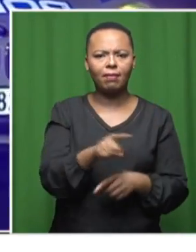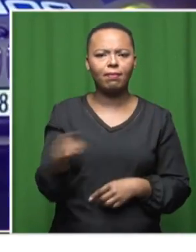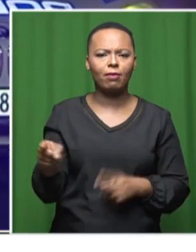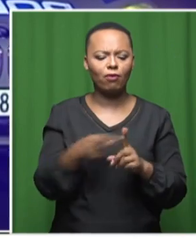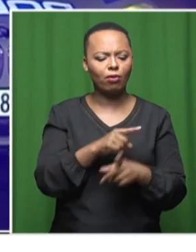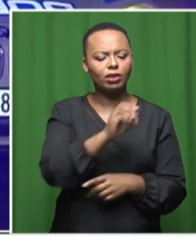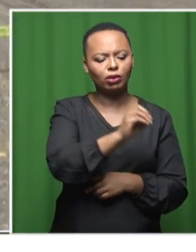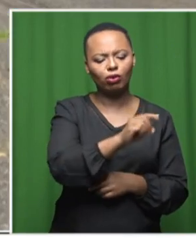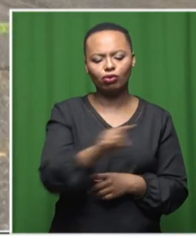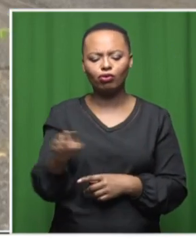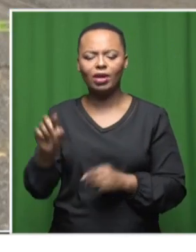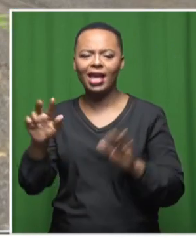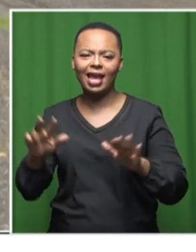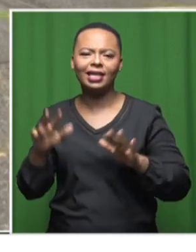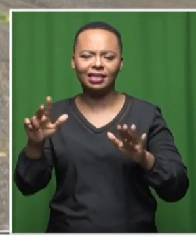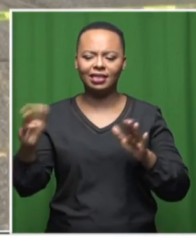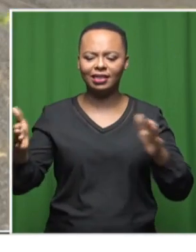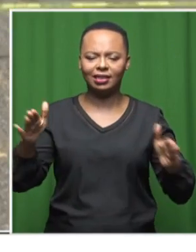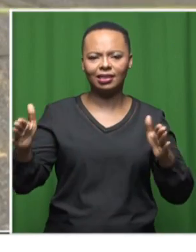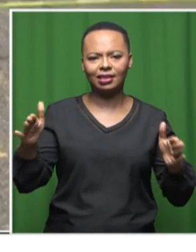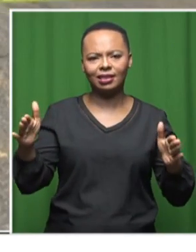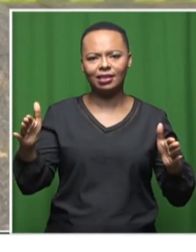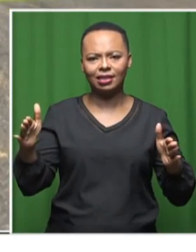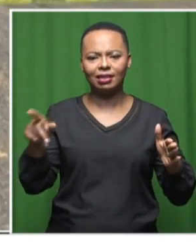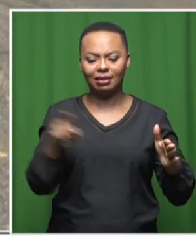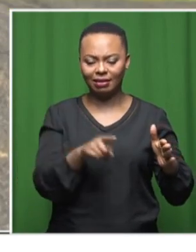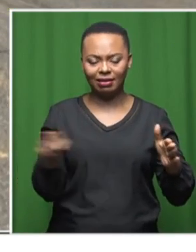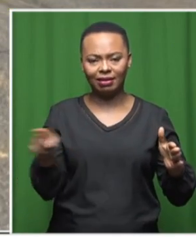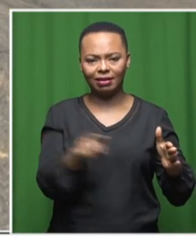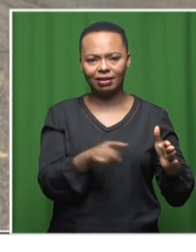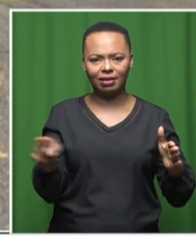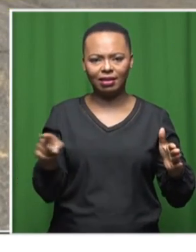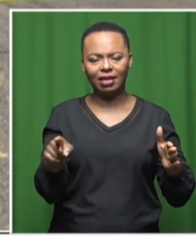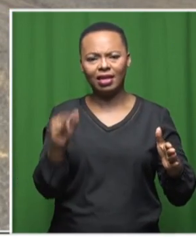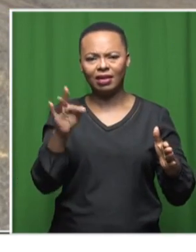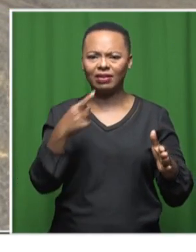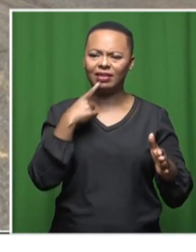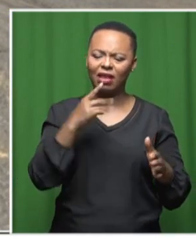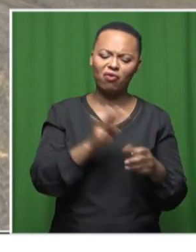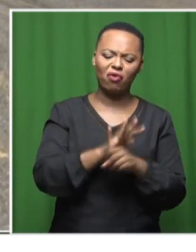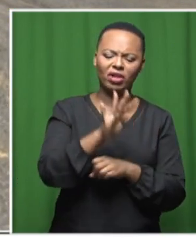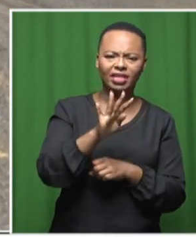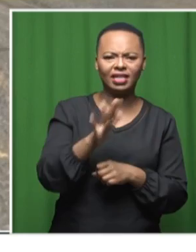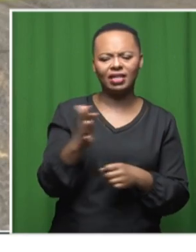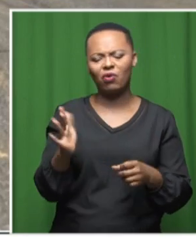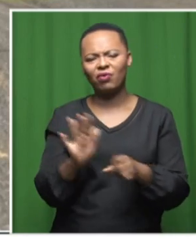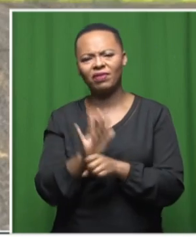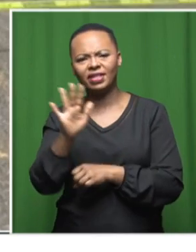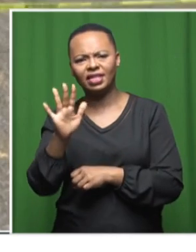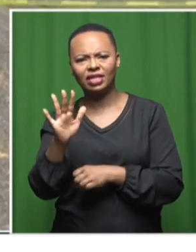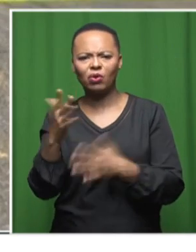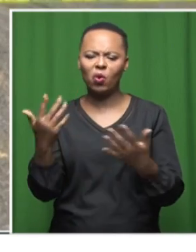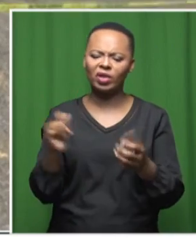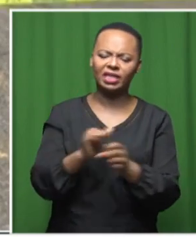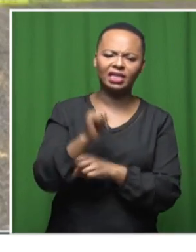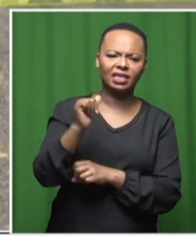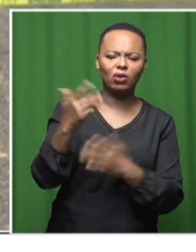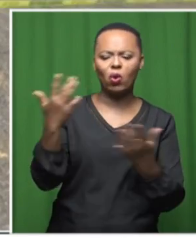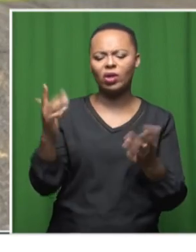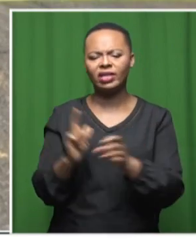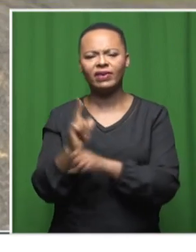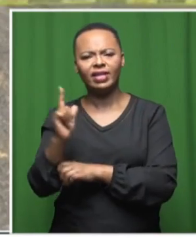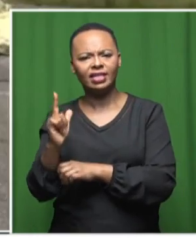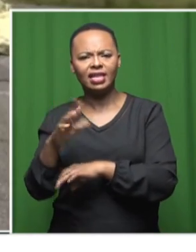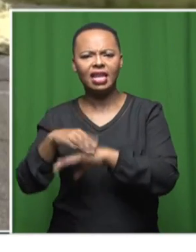18. So, when we talk of 14, 15, 16, 17-year-olds,